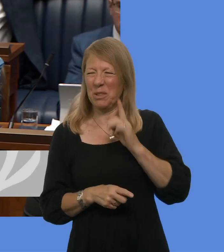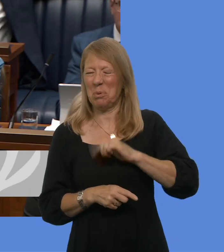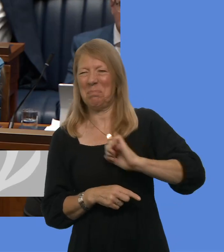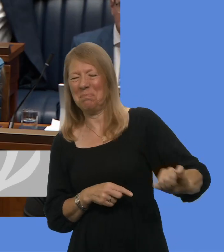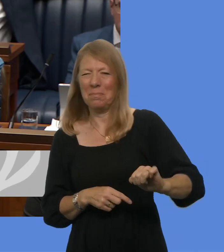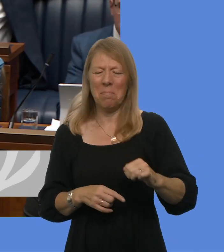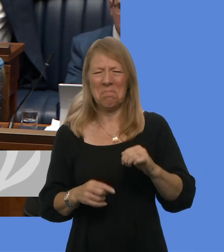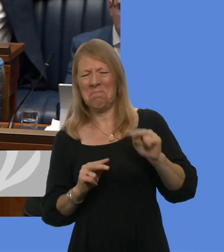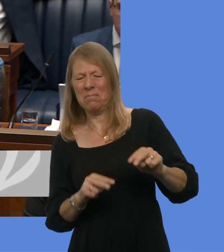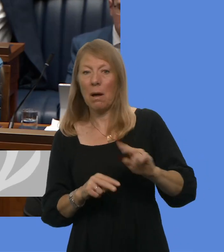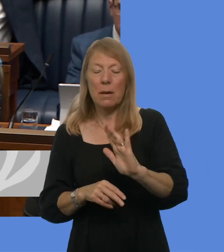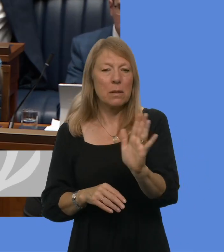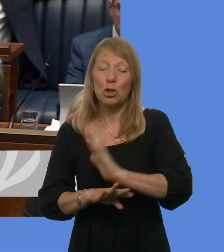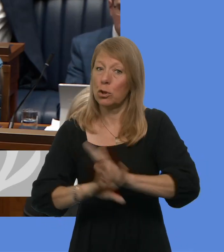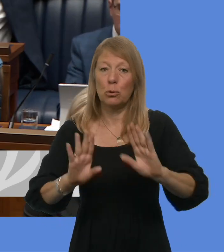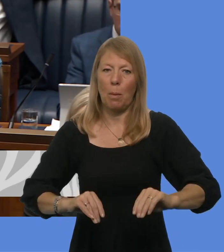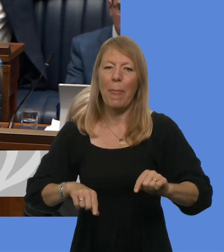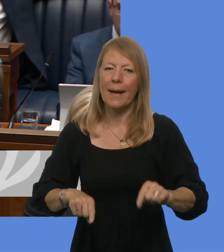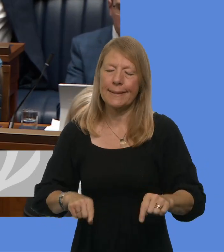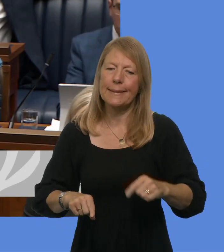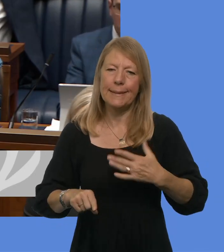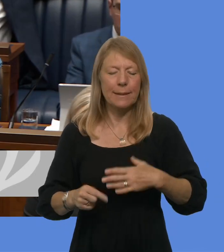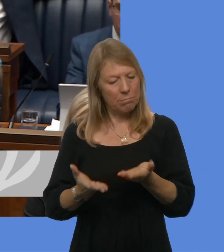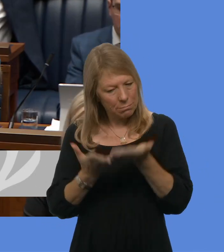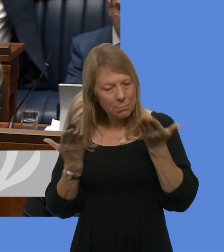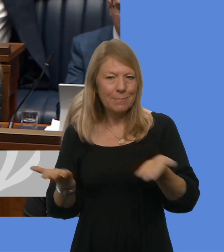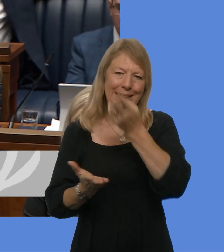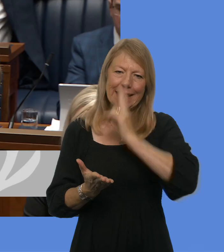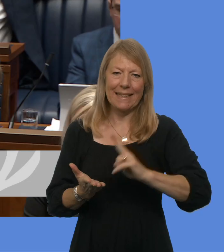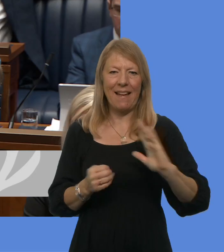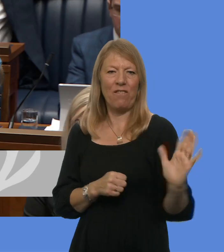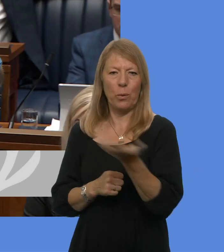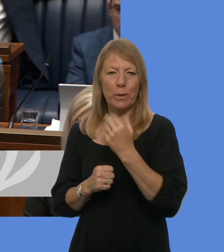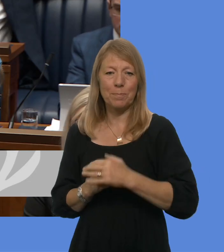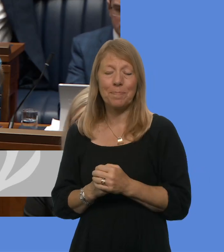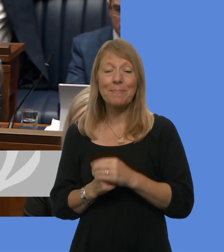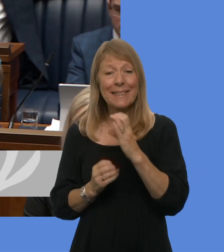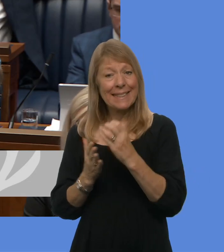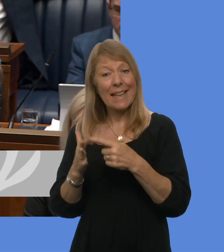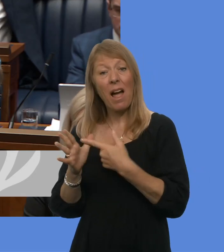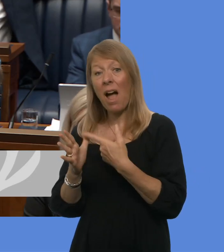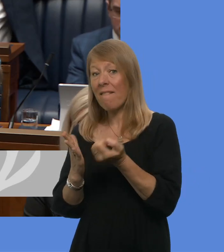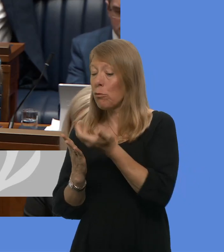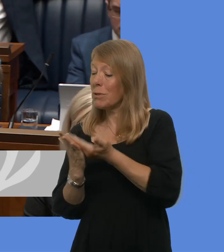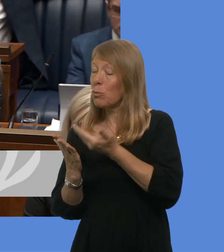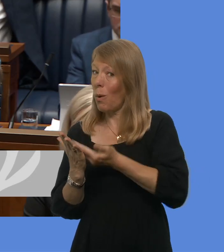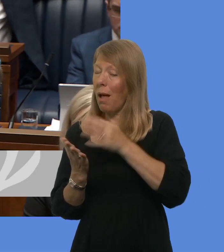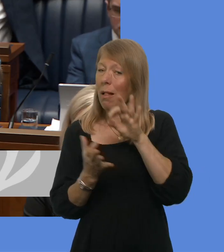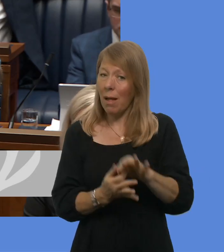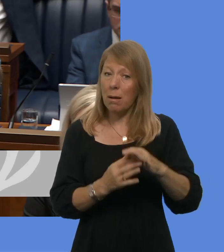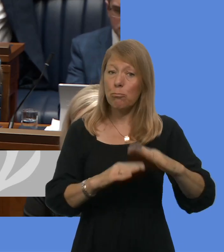and behaviours. SIA has published a number of resources for primary, post-primary and SEND pupils on period